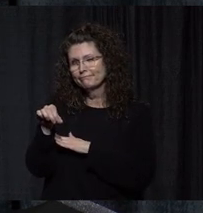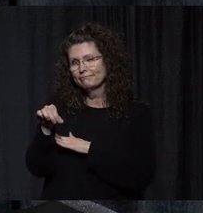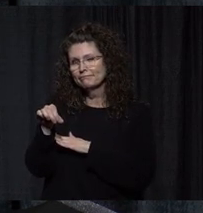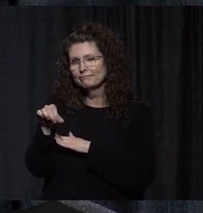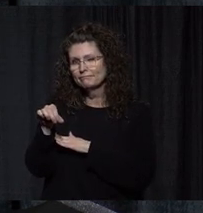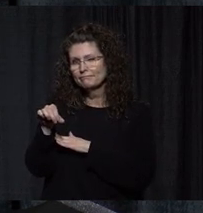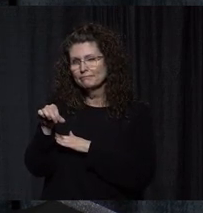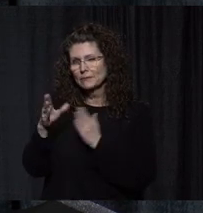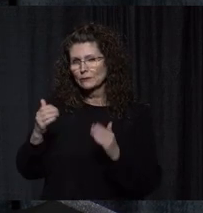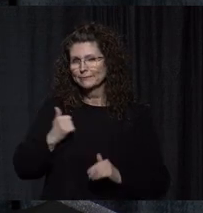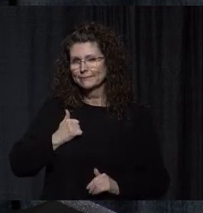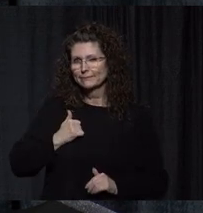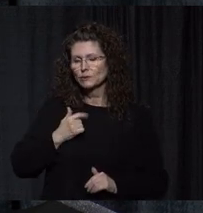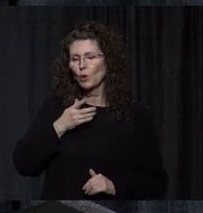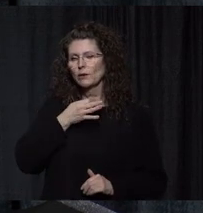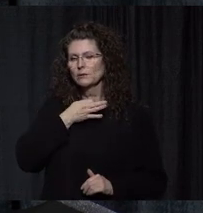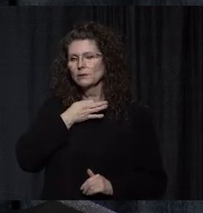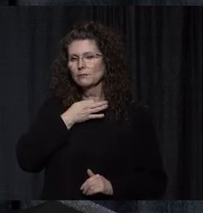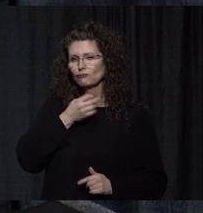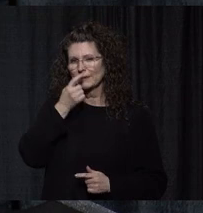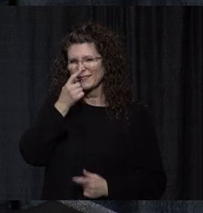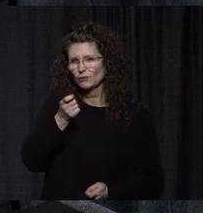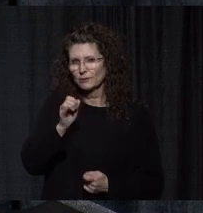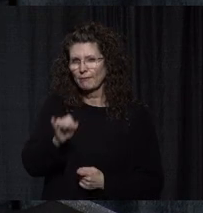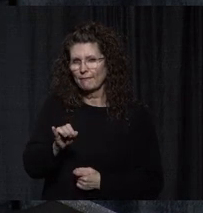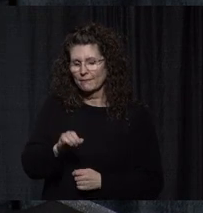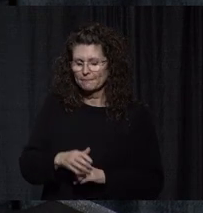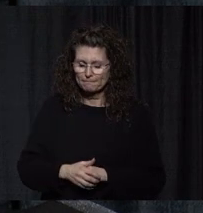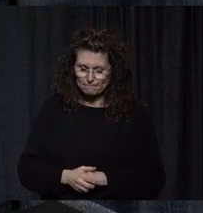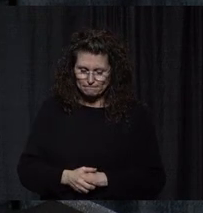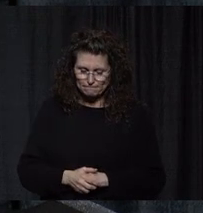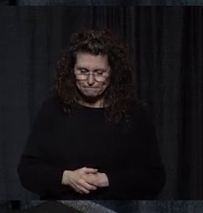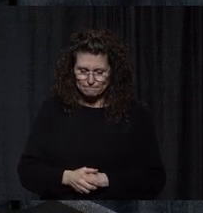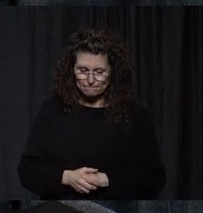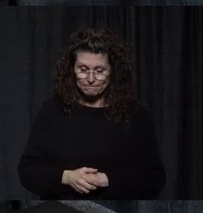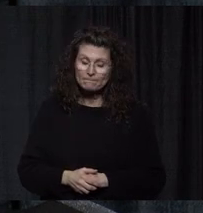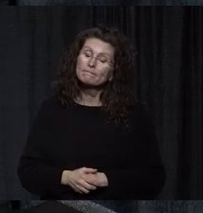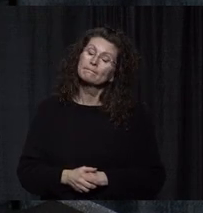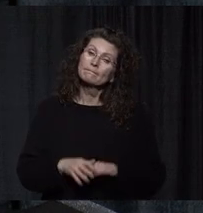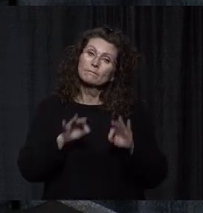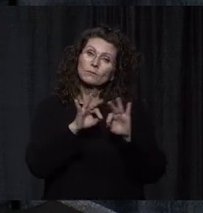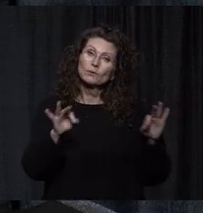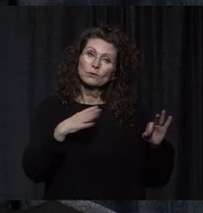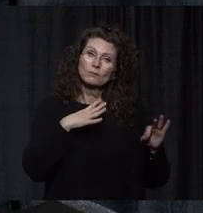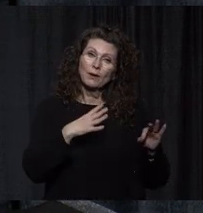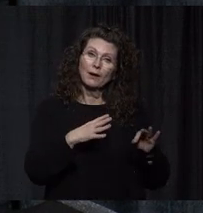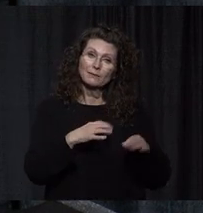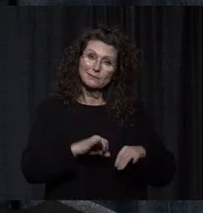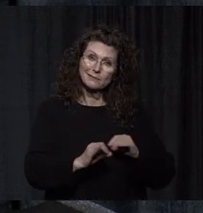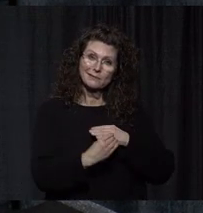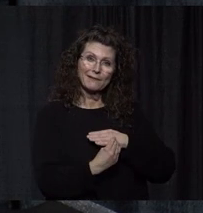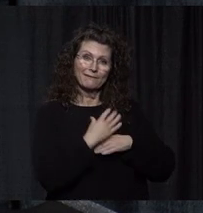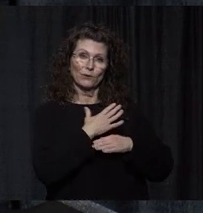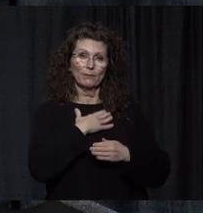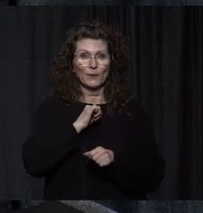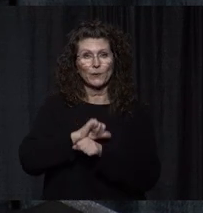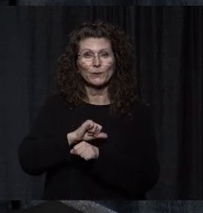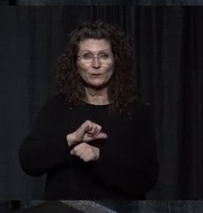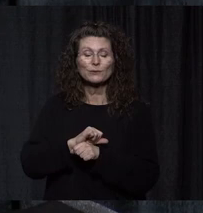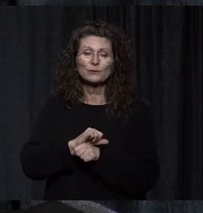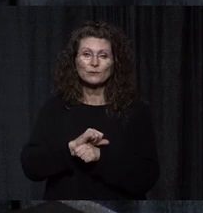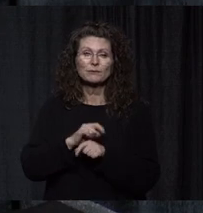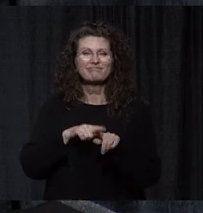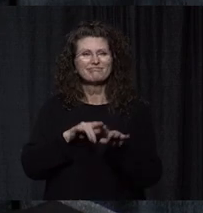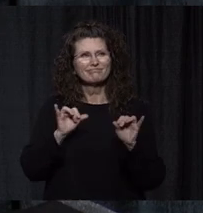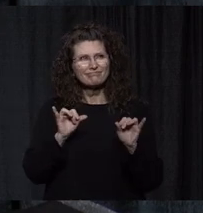So I would say it still informs my work, but I